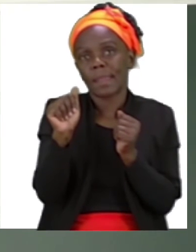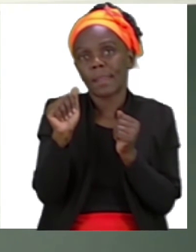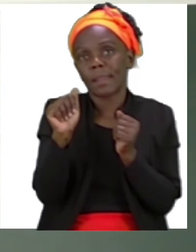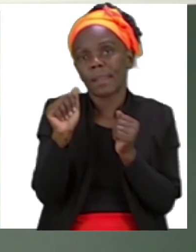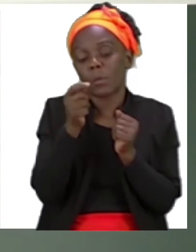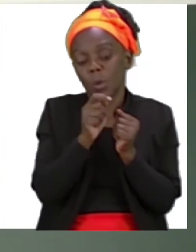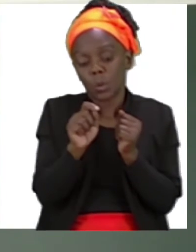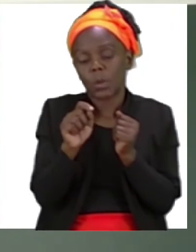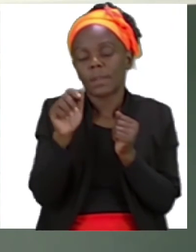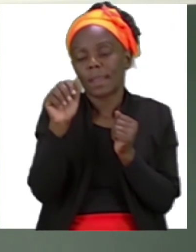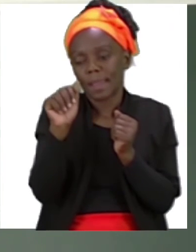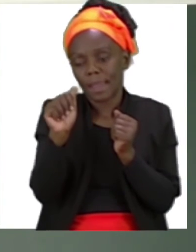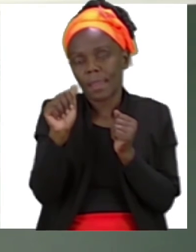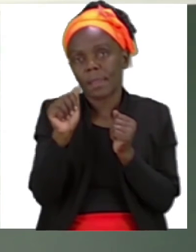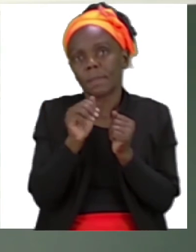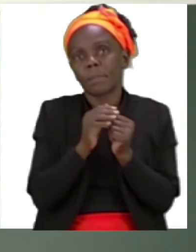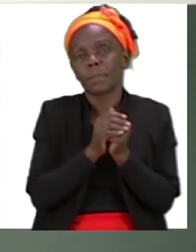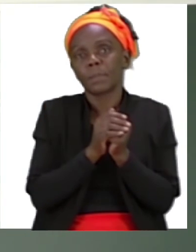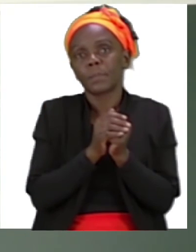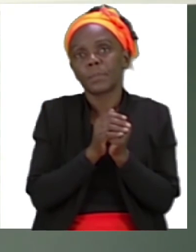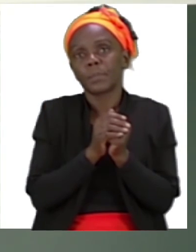put our A.